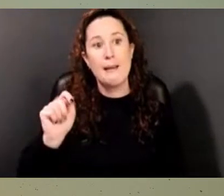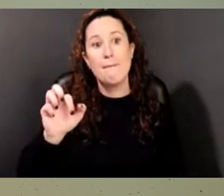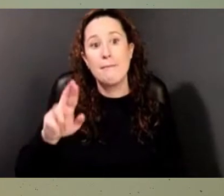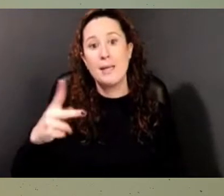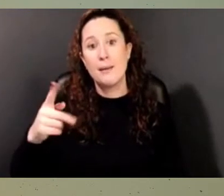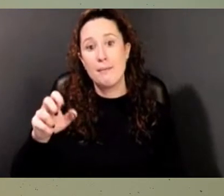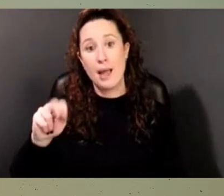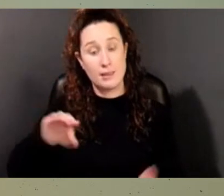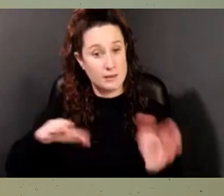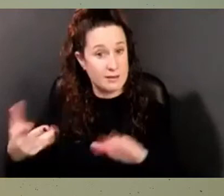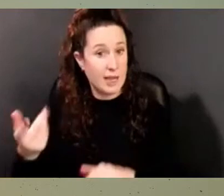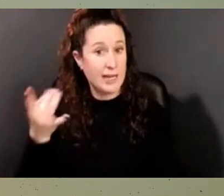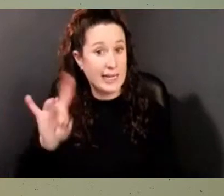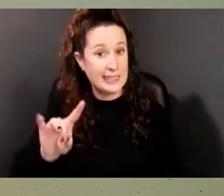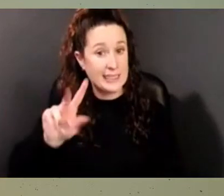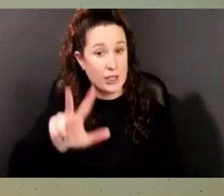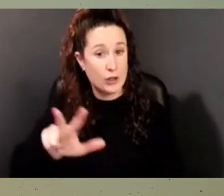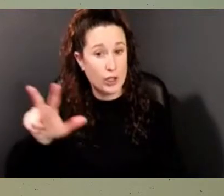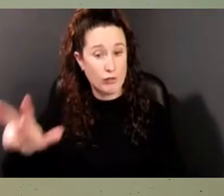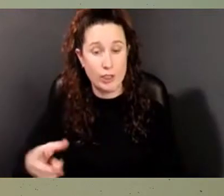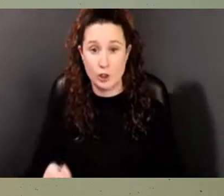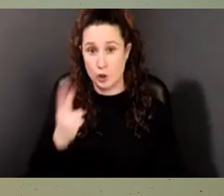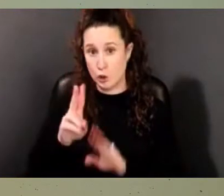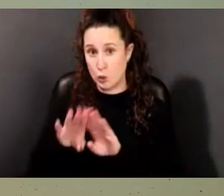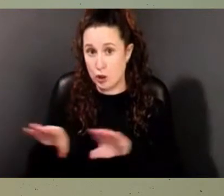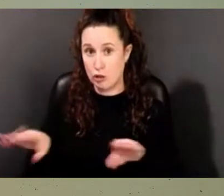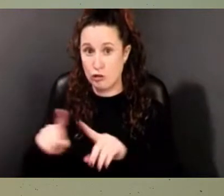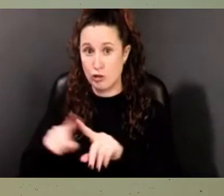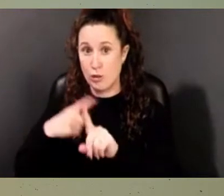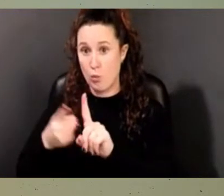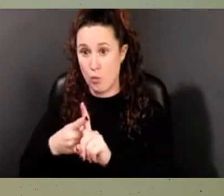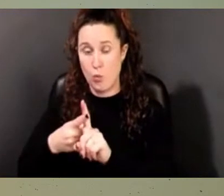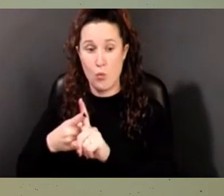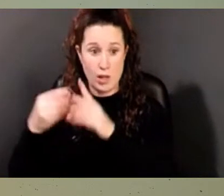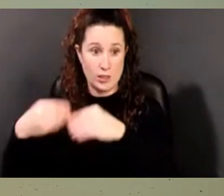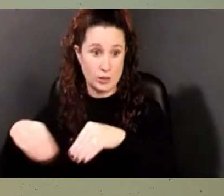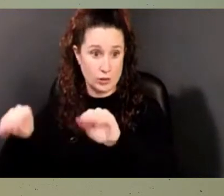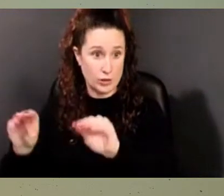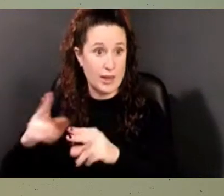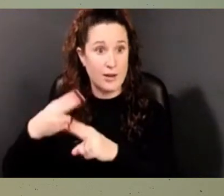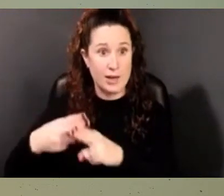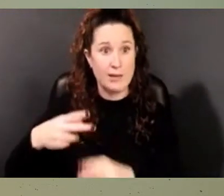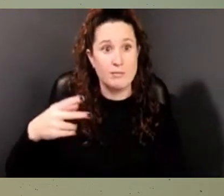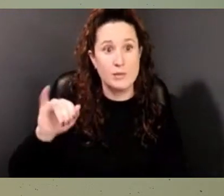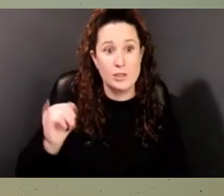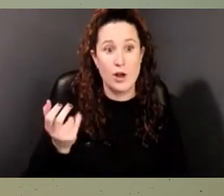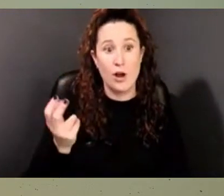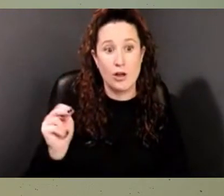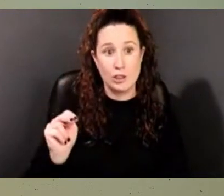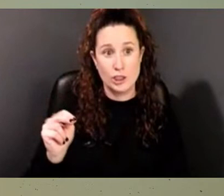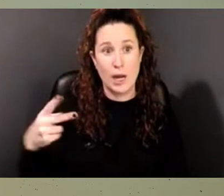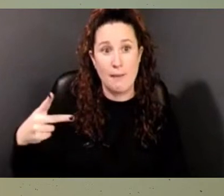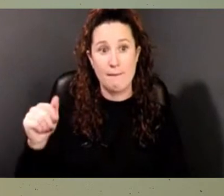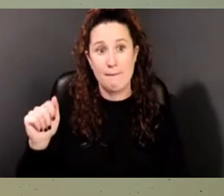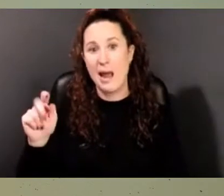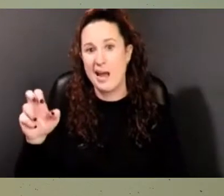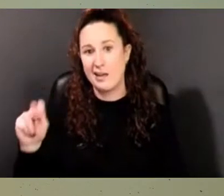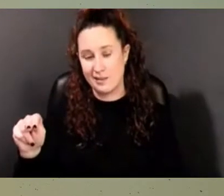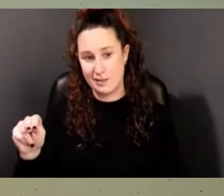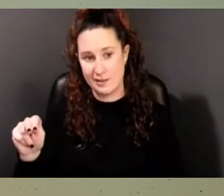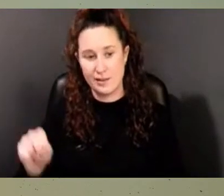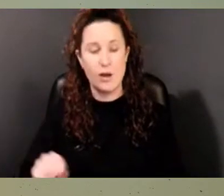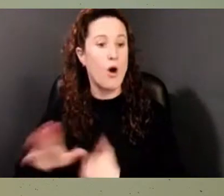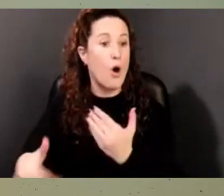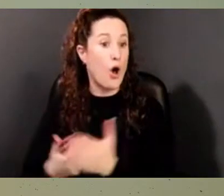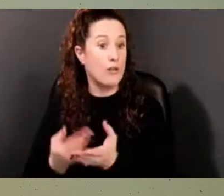1833. 2 children were named when his estate was settled, Naomi and John Patten. Almost all of his property's value was in livestock